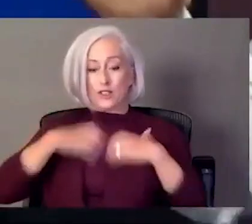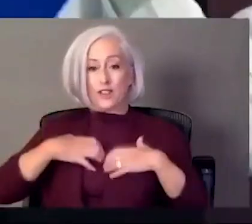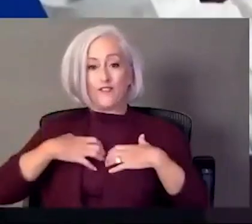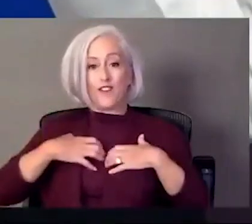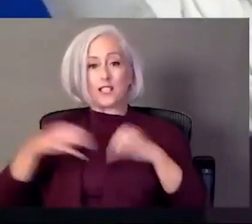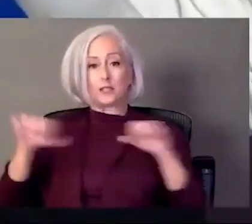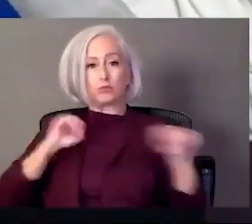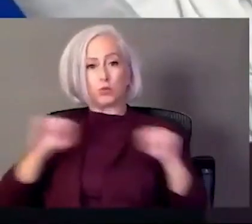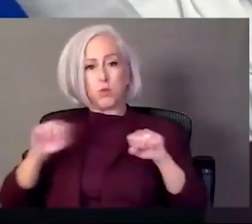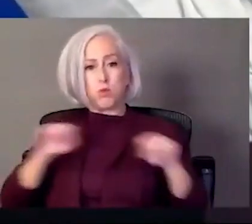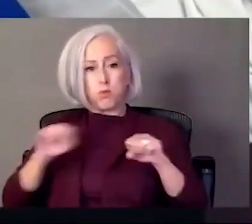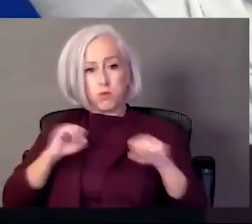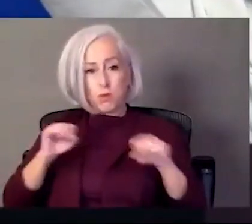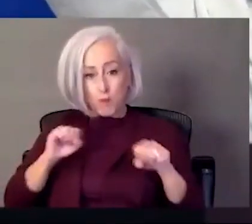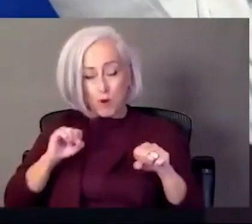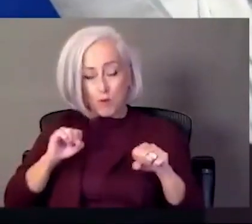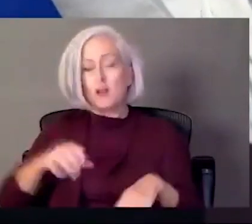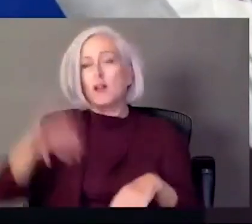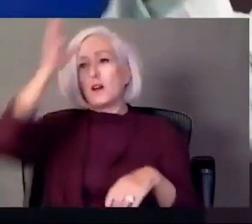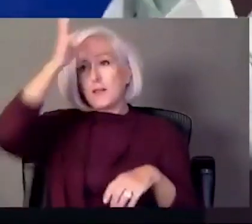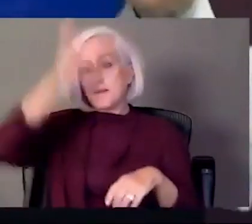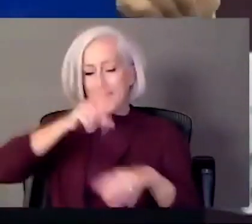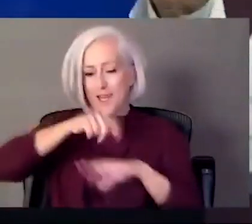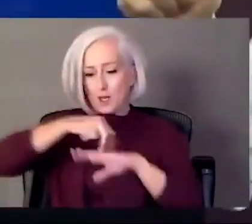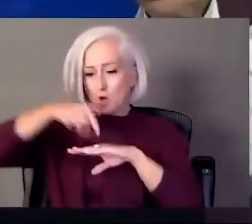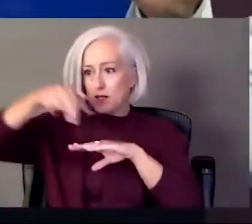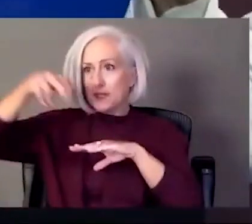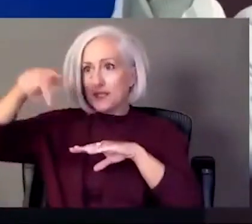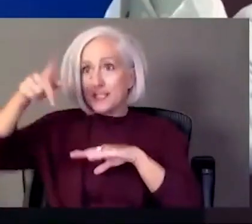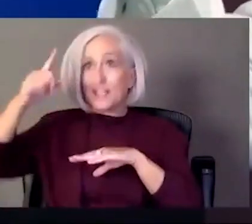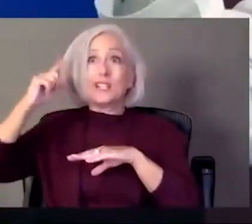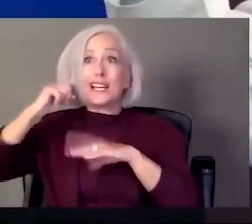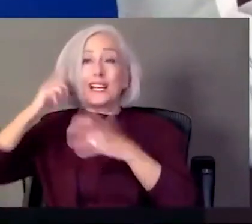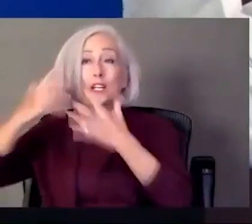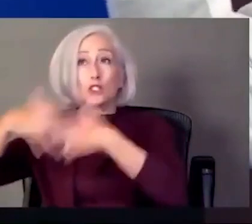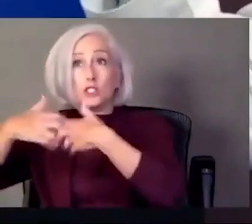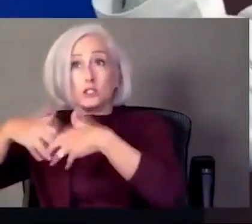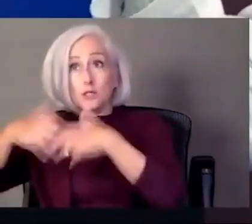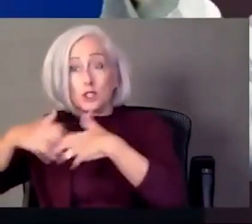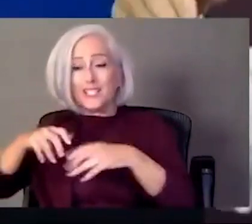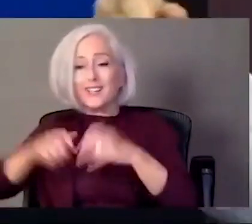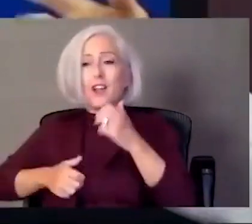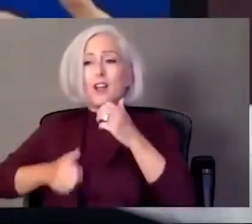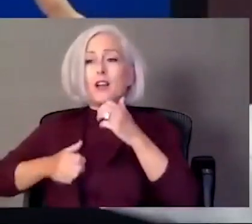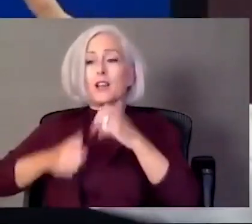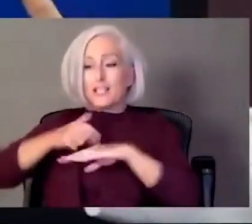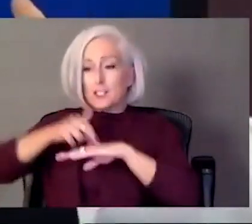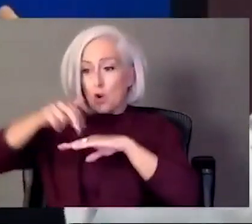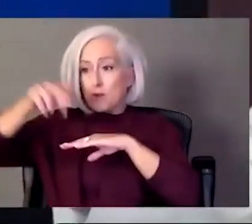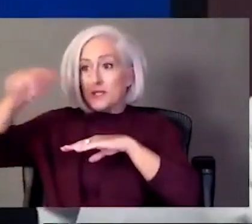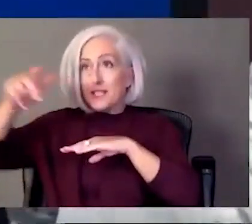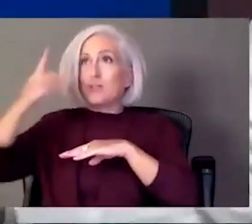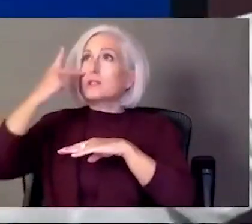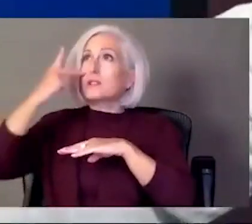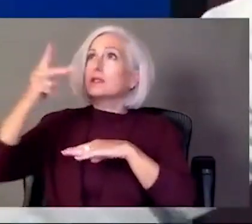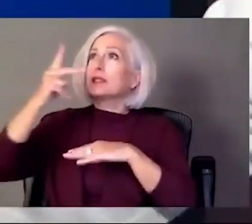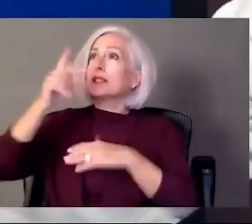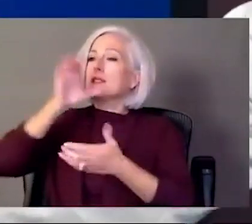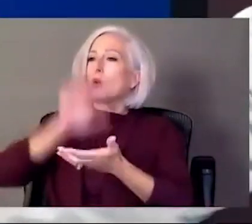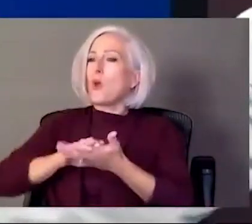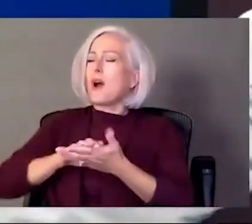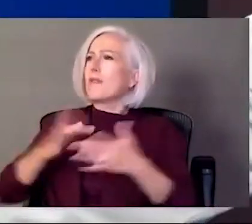steps. He hears the machine go off. He goes, oh, my, I got to get up there. He starts running up the steps. She's at the top of the stairs. He goes, I don't hear you. What's going on? She